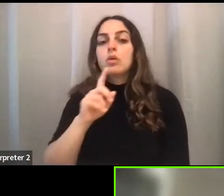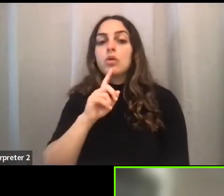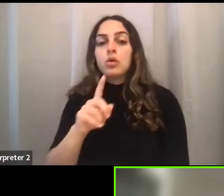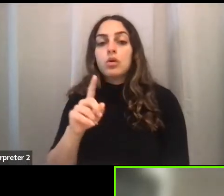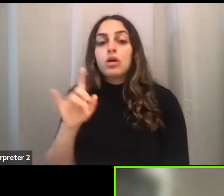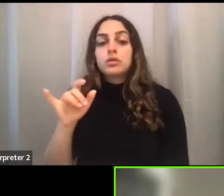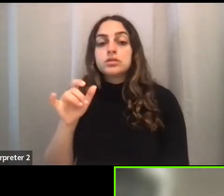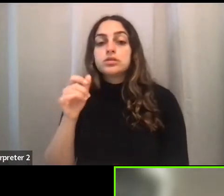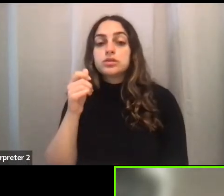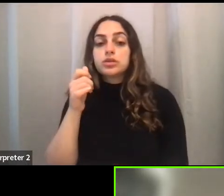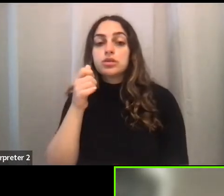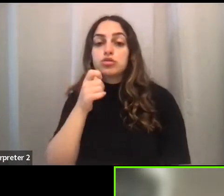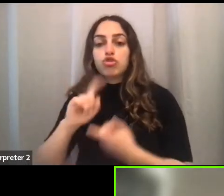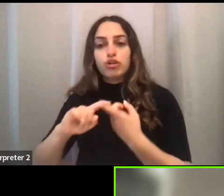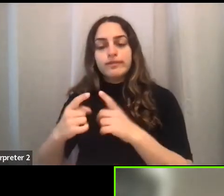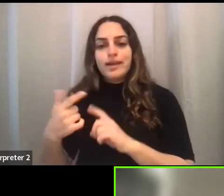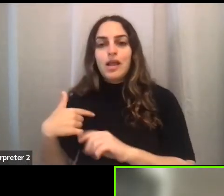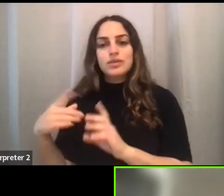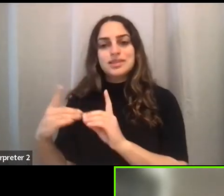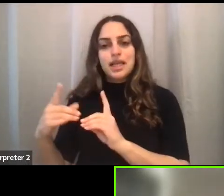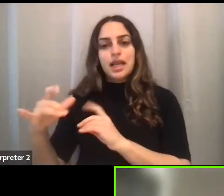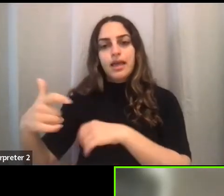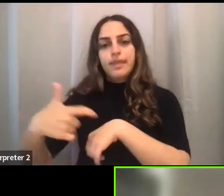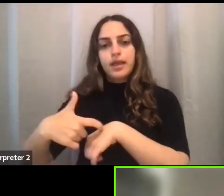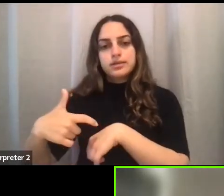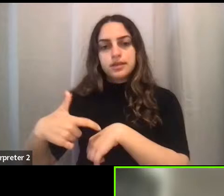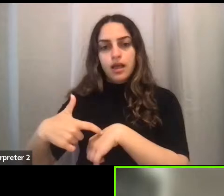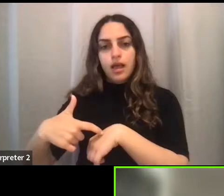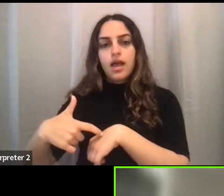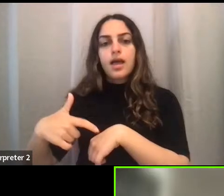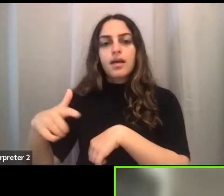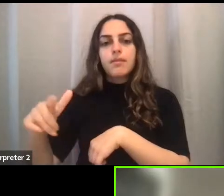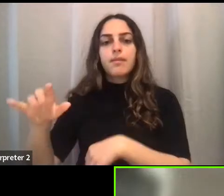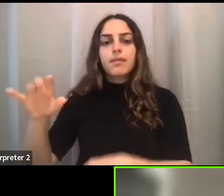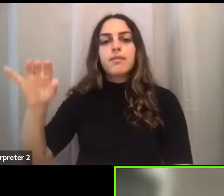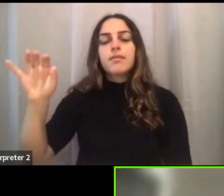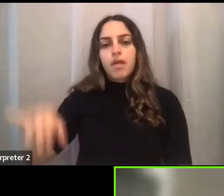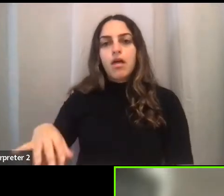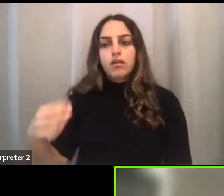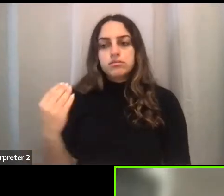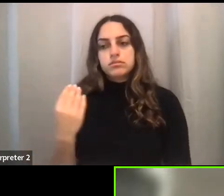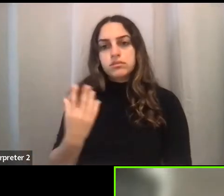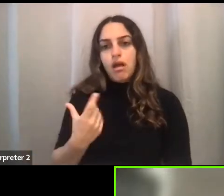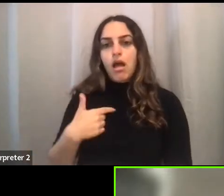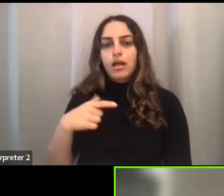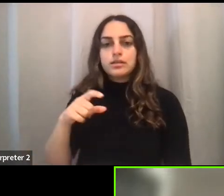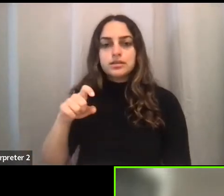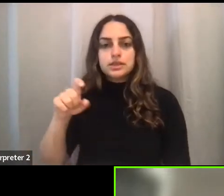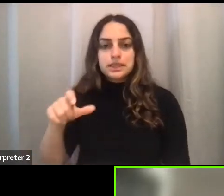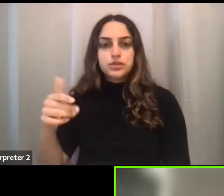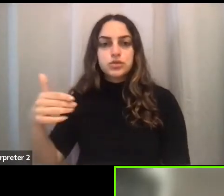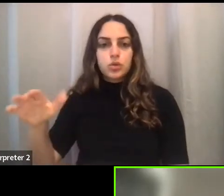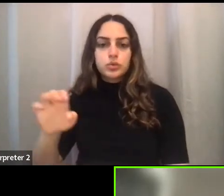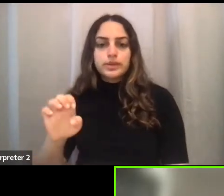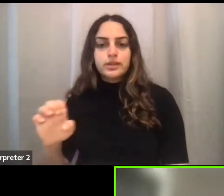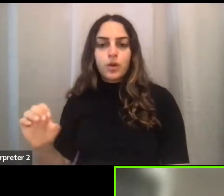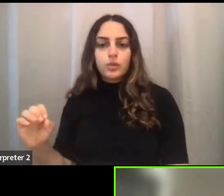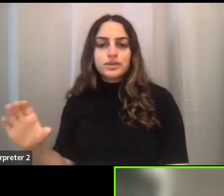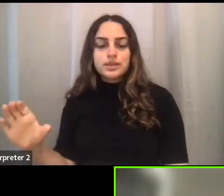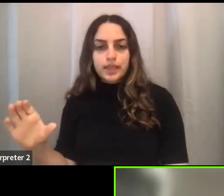girlfriend that i was dated at the time that advised me i needed to go to eeoc